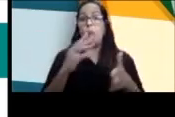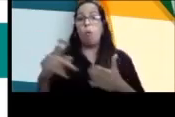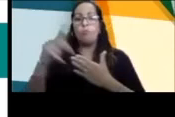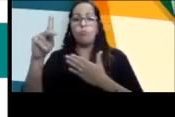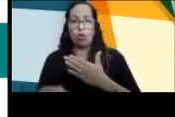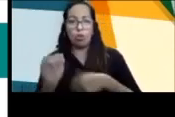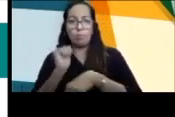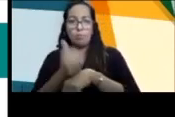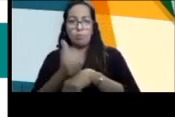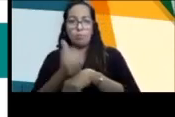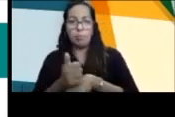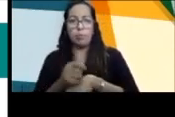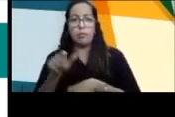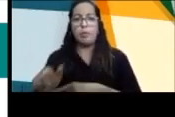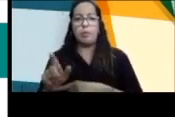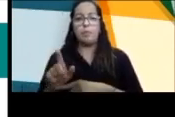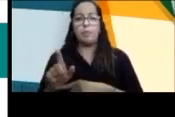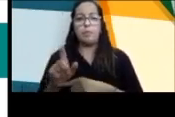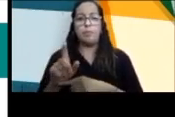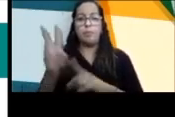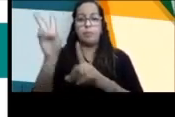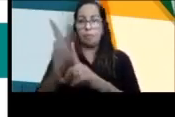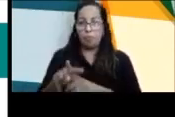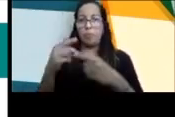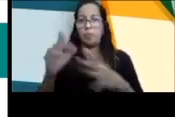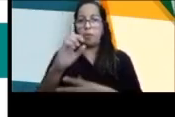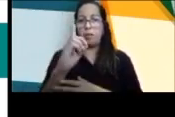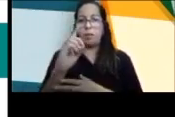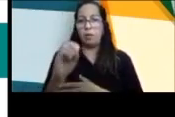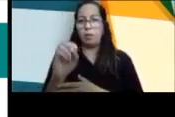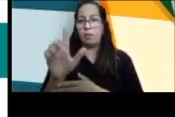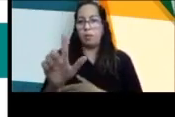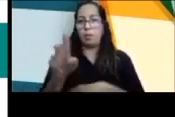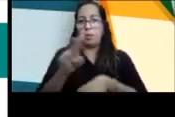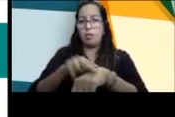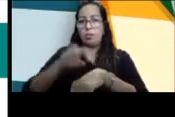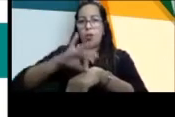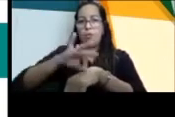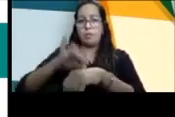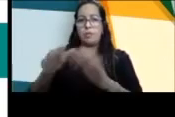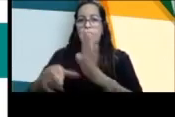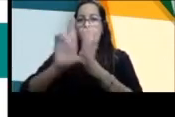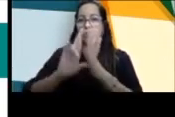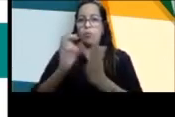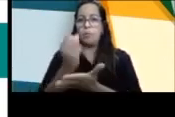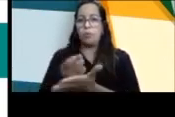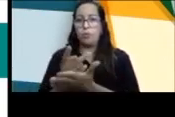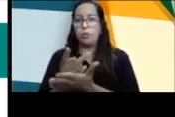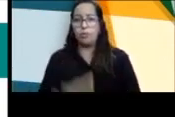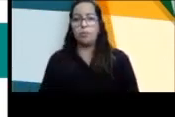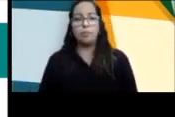the awarding entity and submitted to DOL National Office for review and approval.